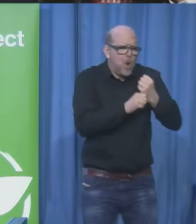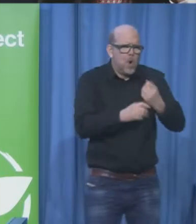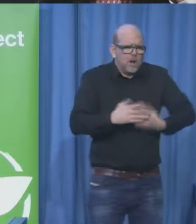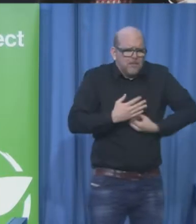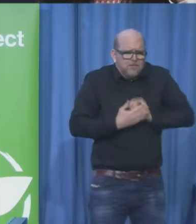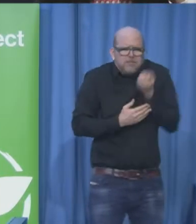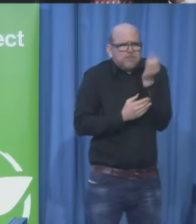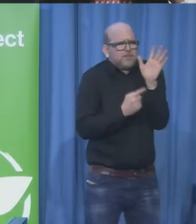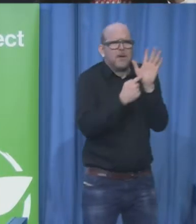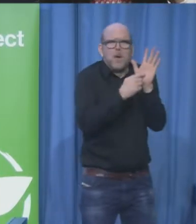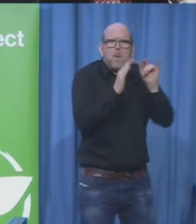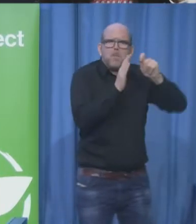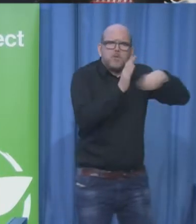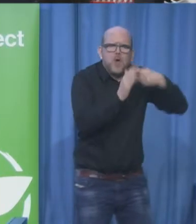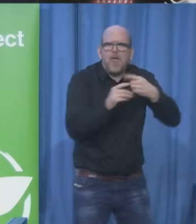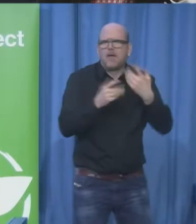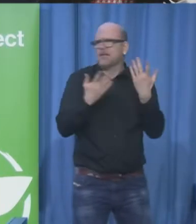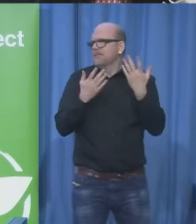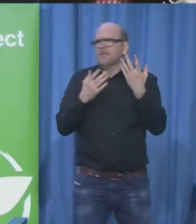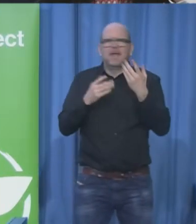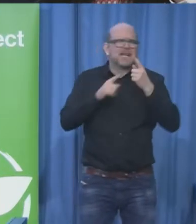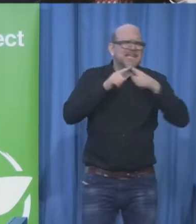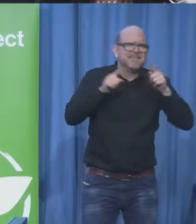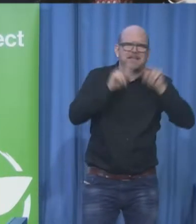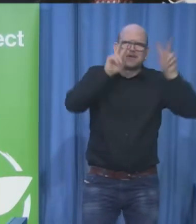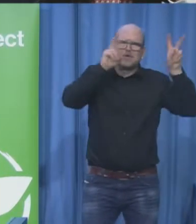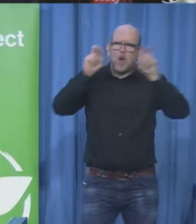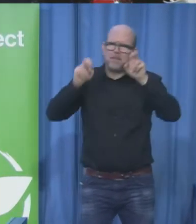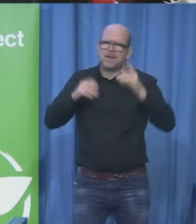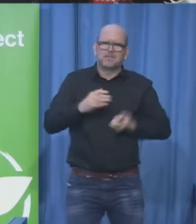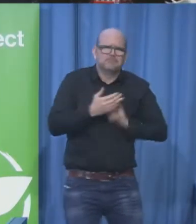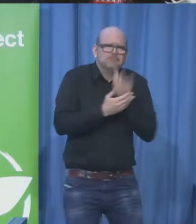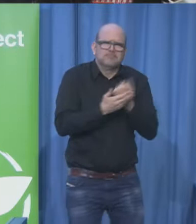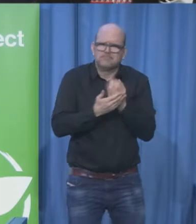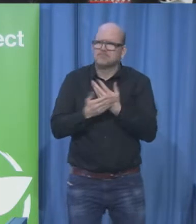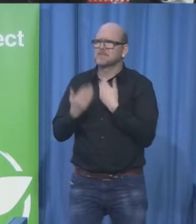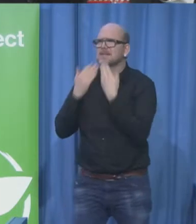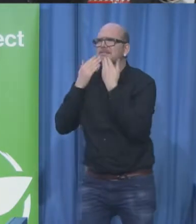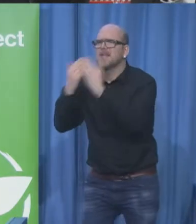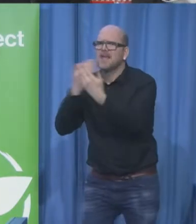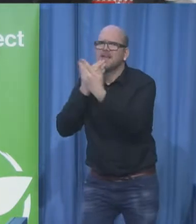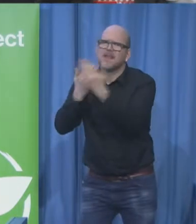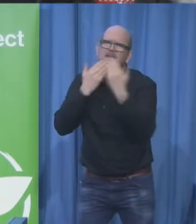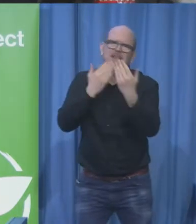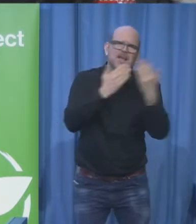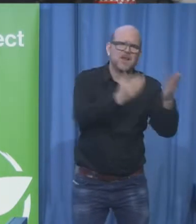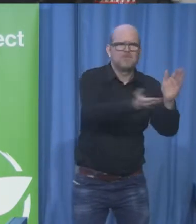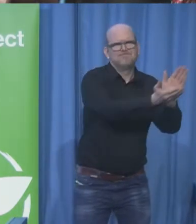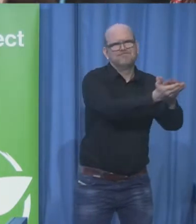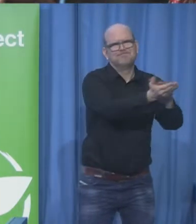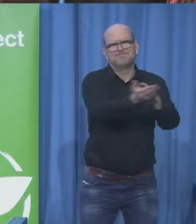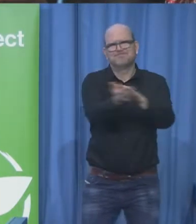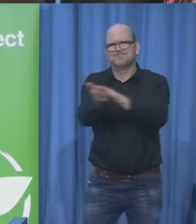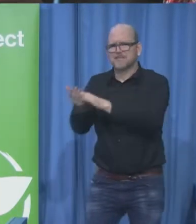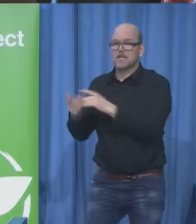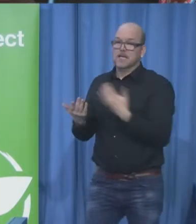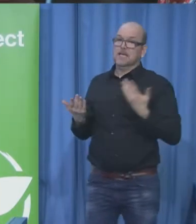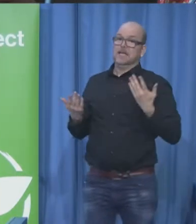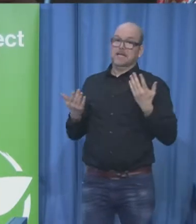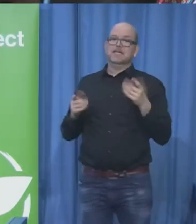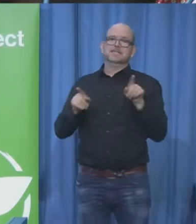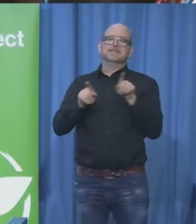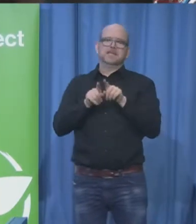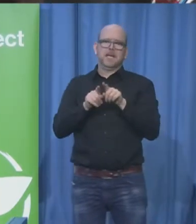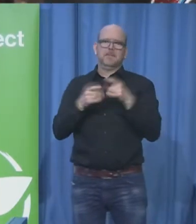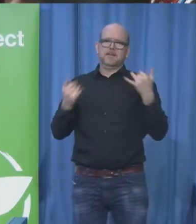who have dedicated their lives to enhancing others. And if there's one thing that we can take away from this conference, is